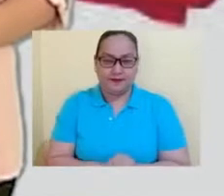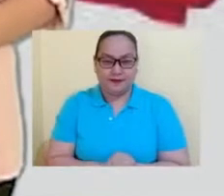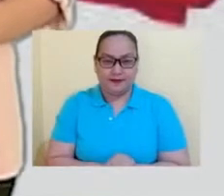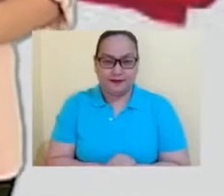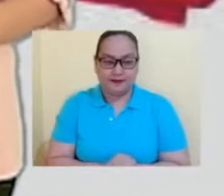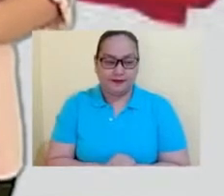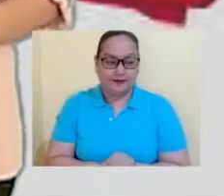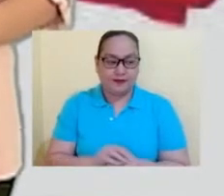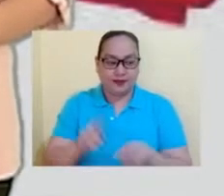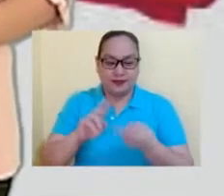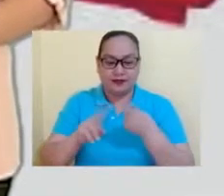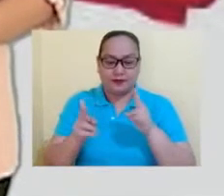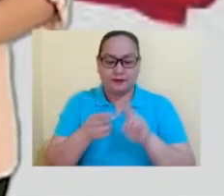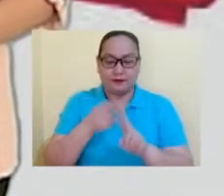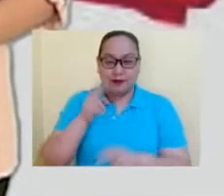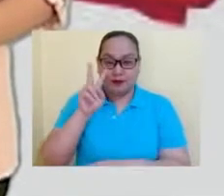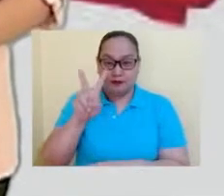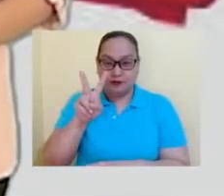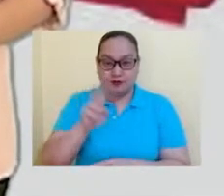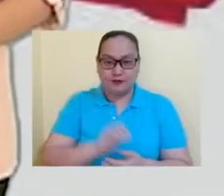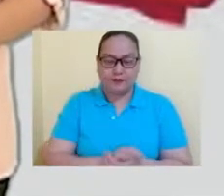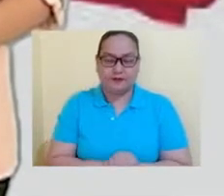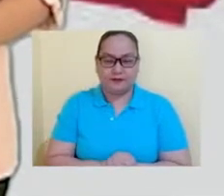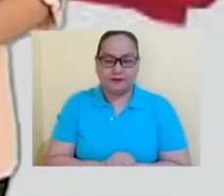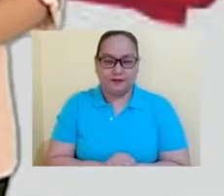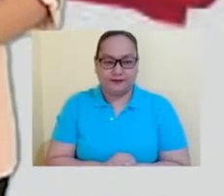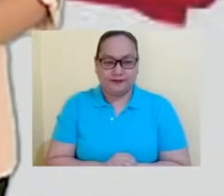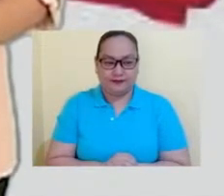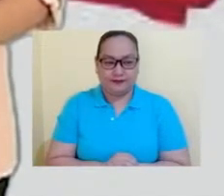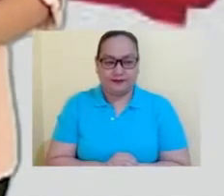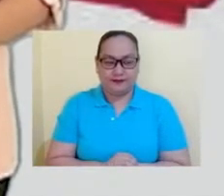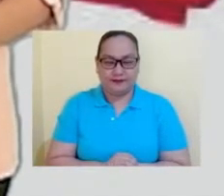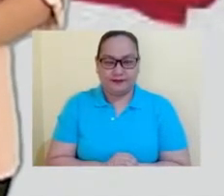Awesome! The answer is step number 2.